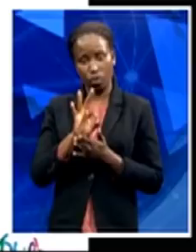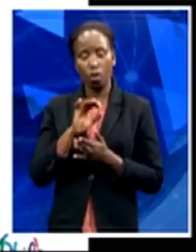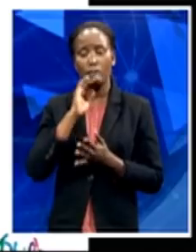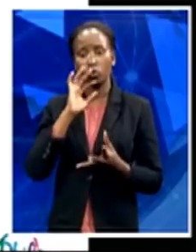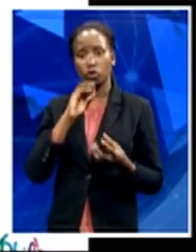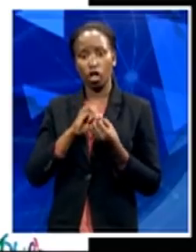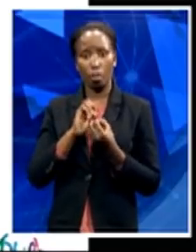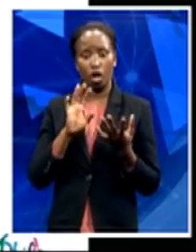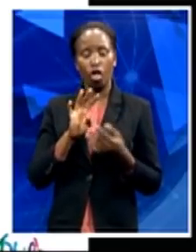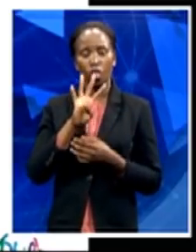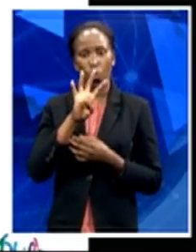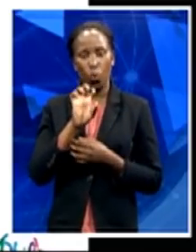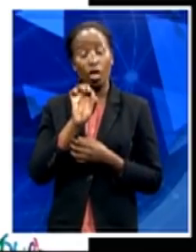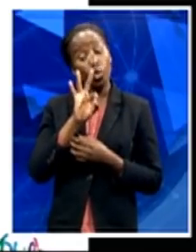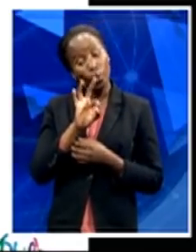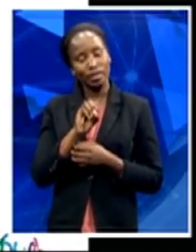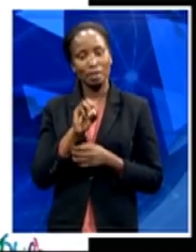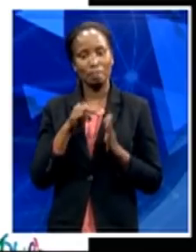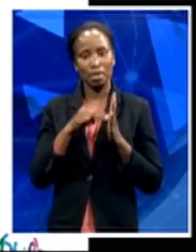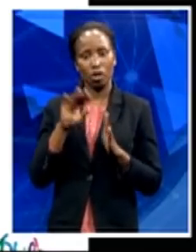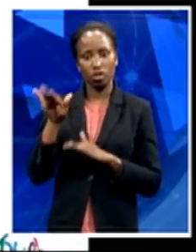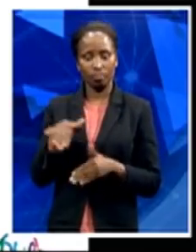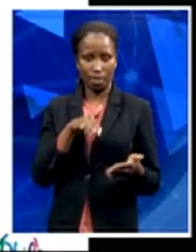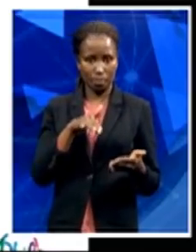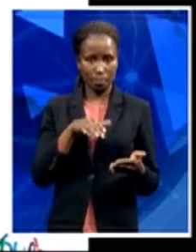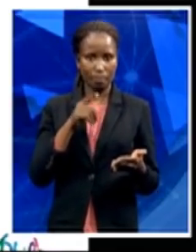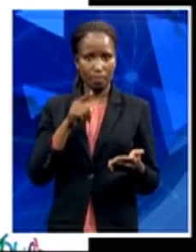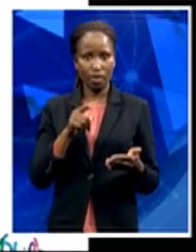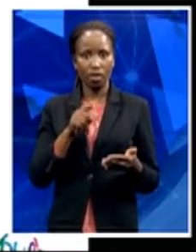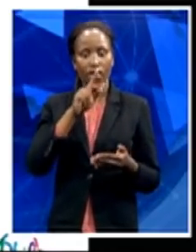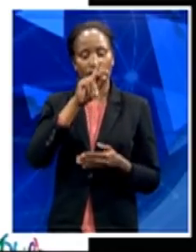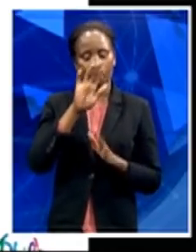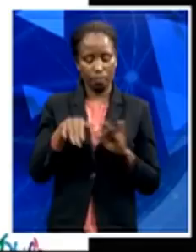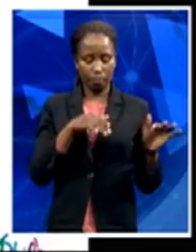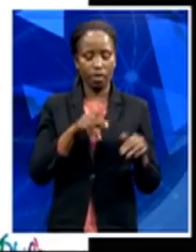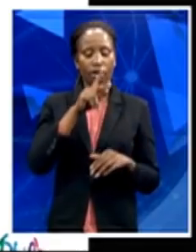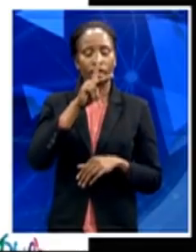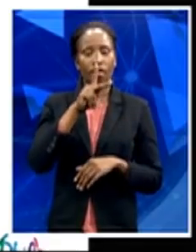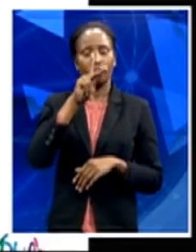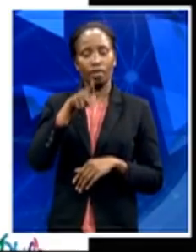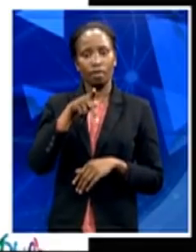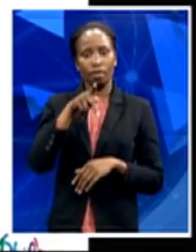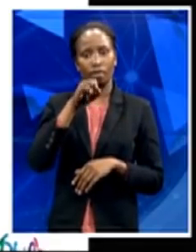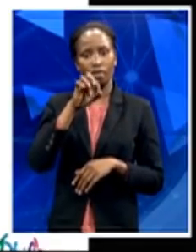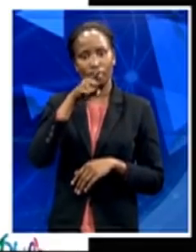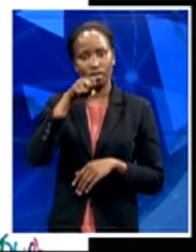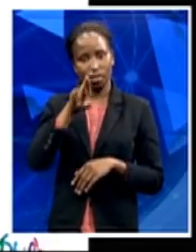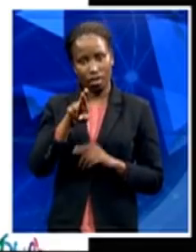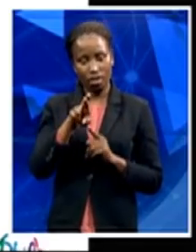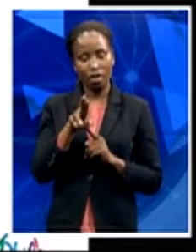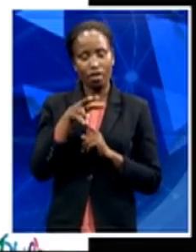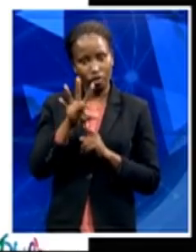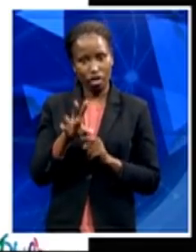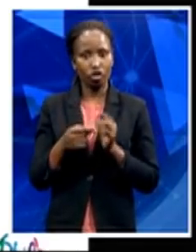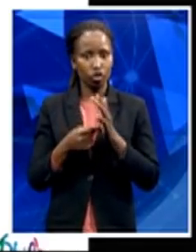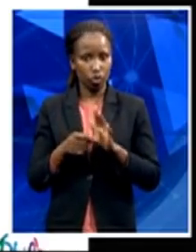we're acquiring through bilateral discussions with Pfizer, we have indicated even previously that in Q2,